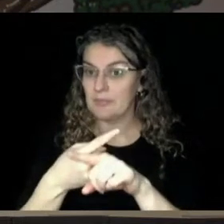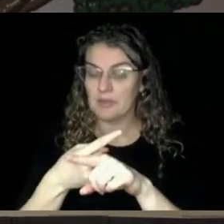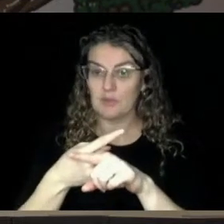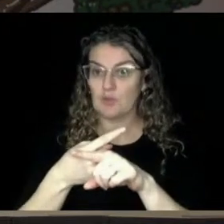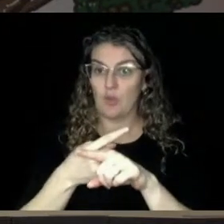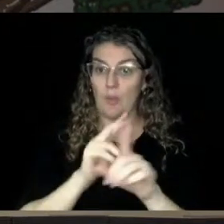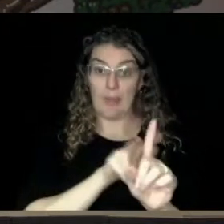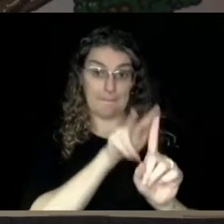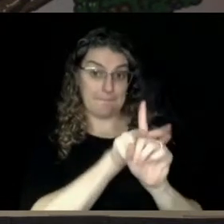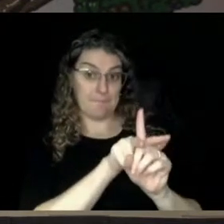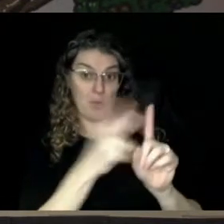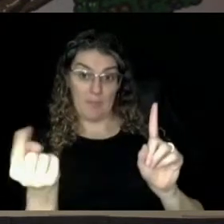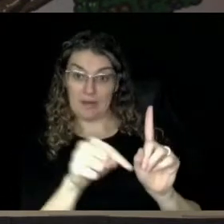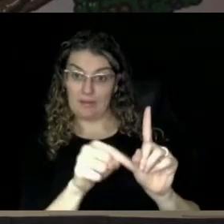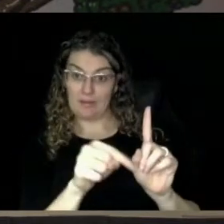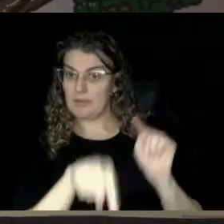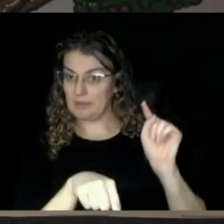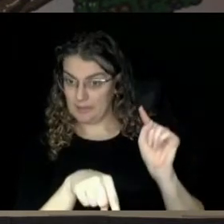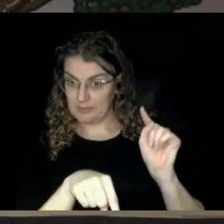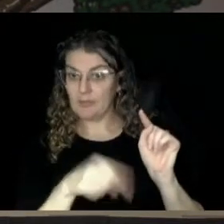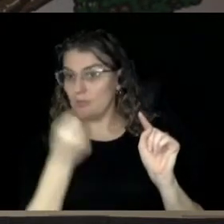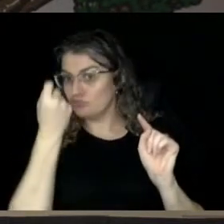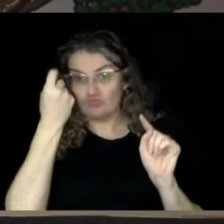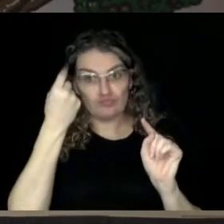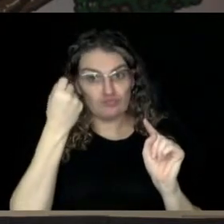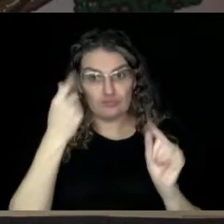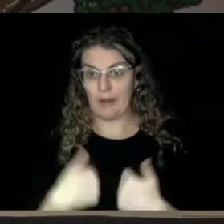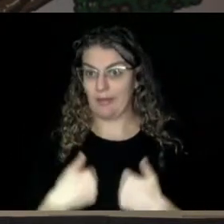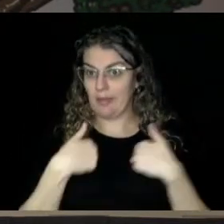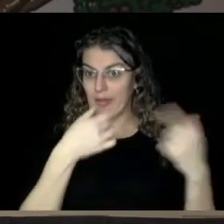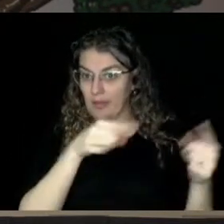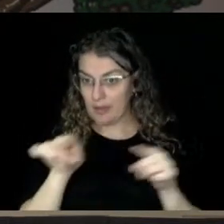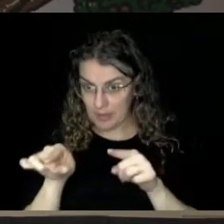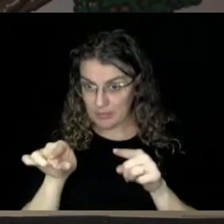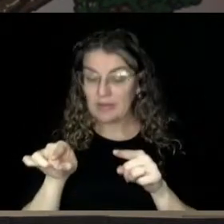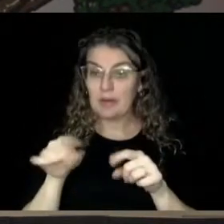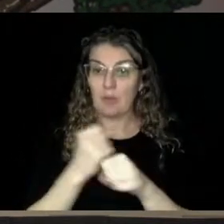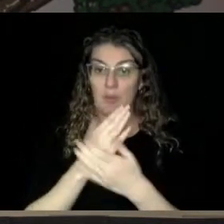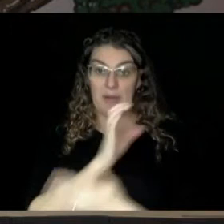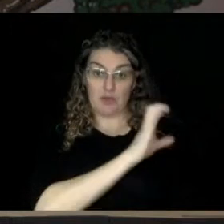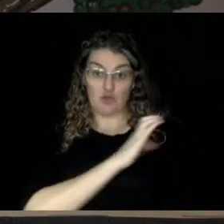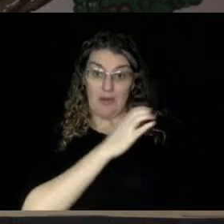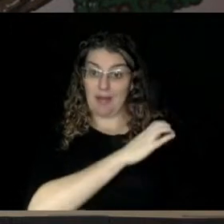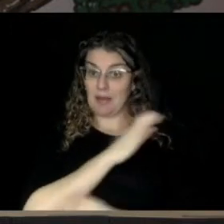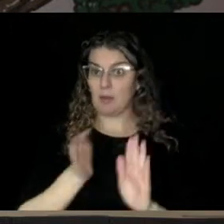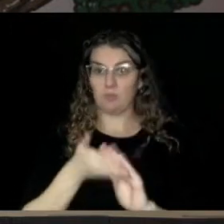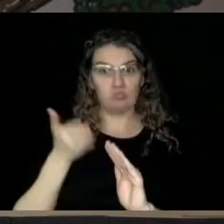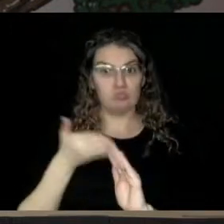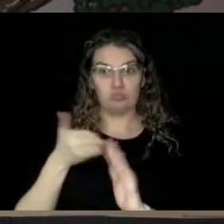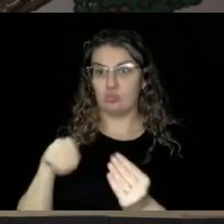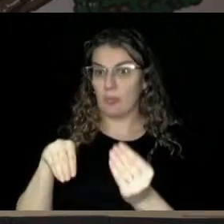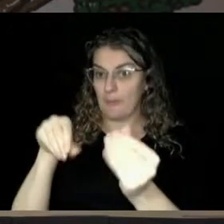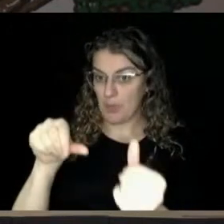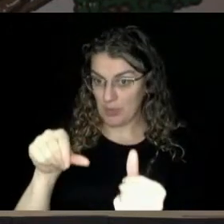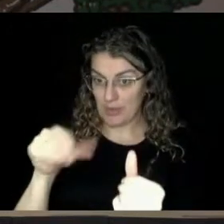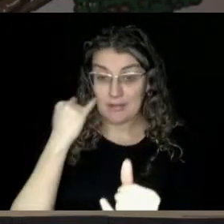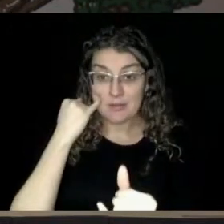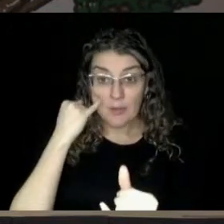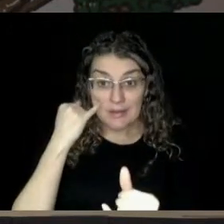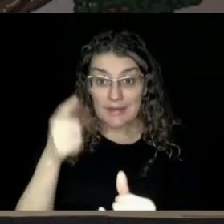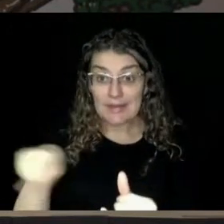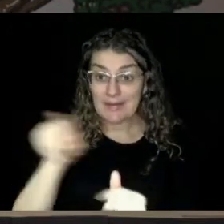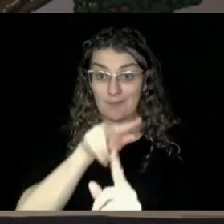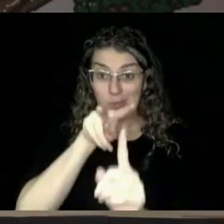to attend their vaccination appointment. And we want the clinics to run as efficiently as possible. So our staff